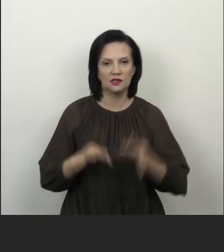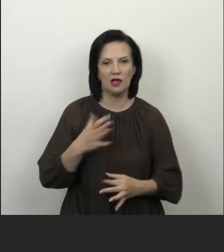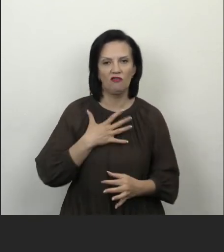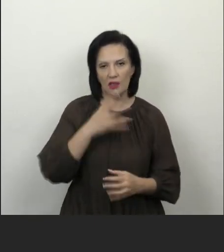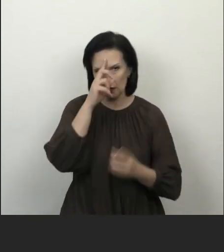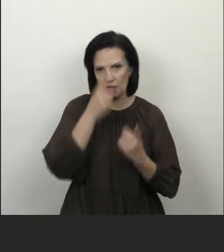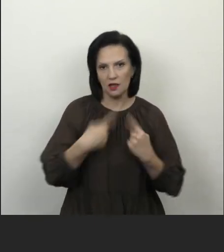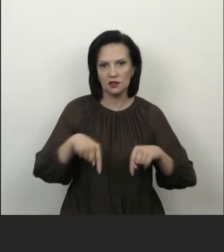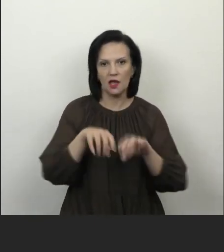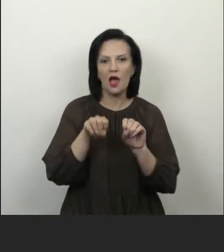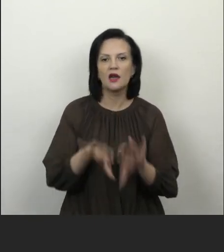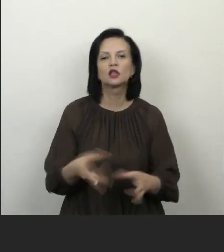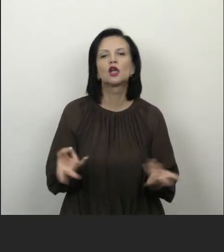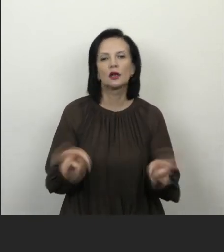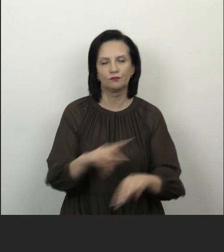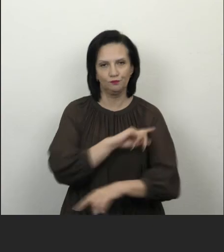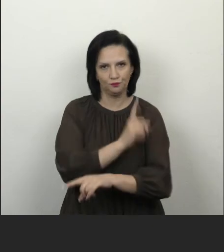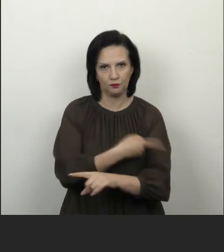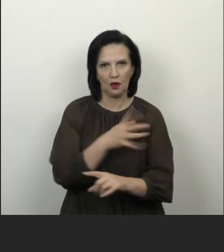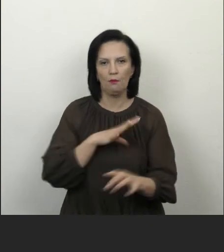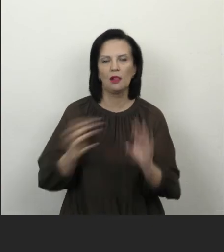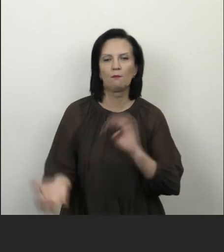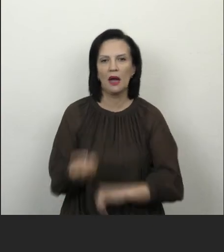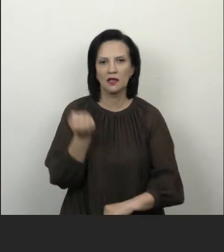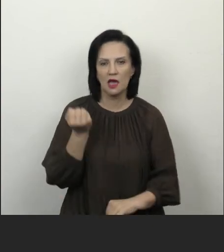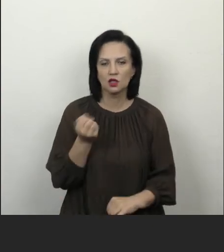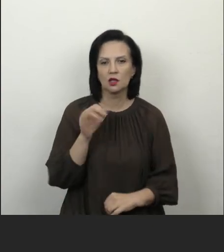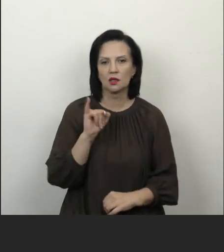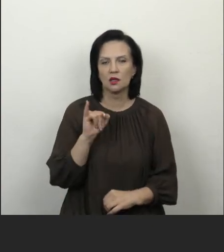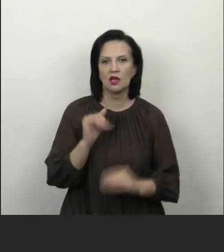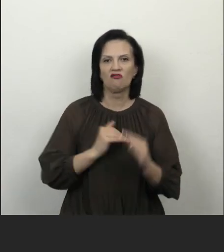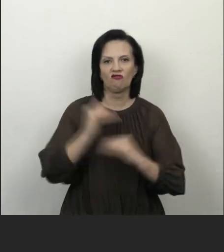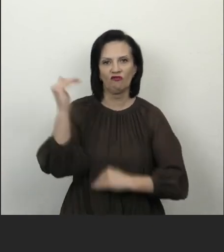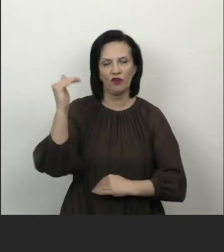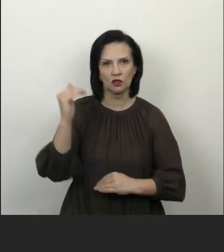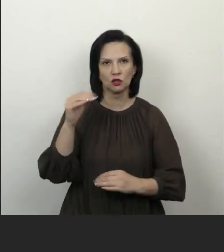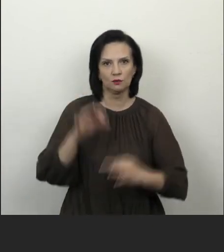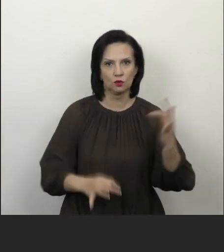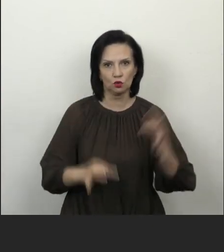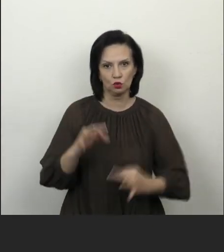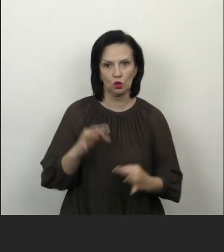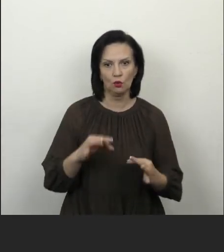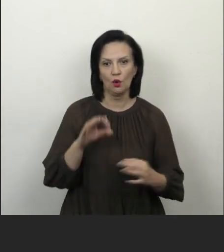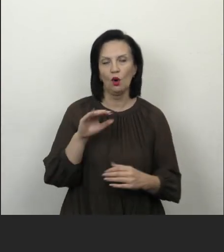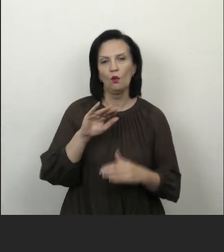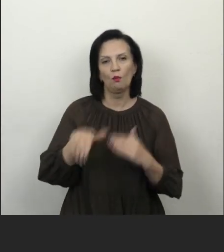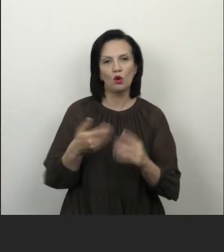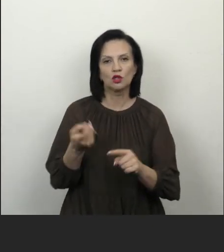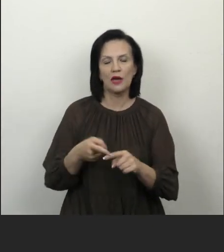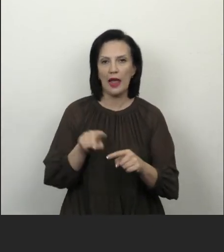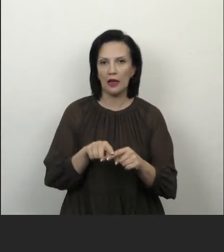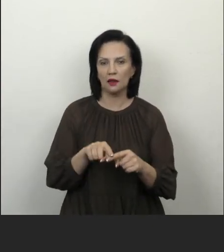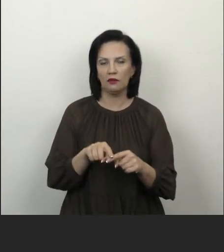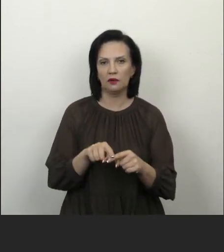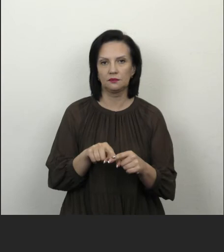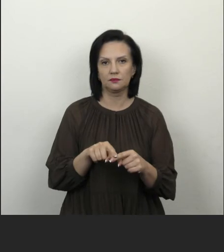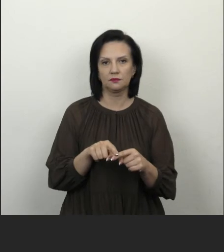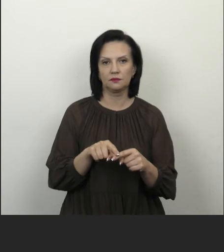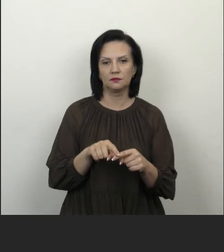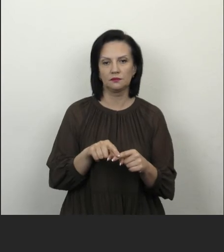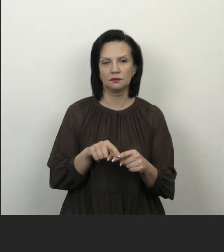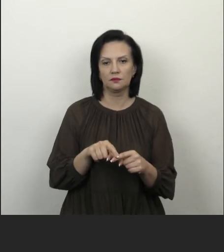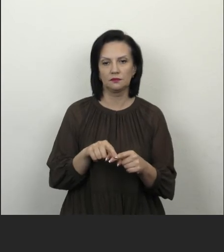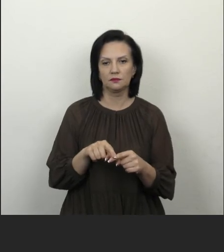didn't receive the mandate. The decision was appealed, but it was upheld by the Court of Appeal. After